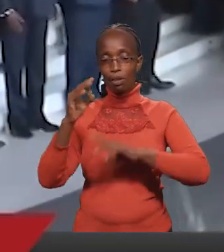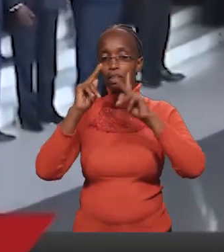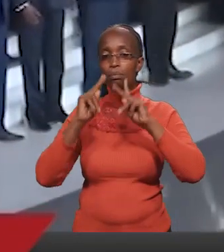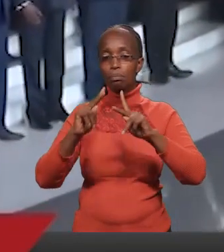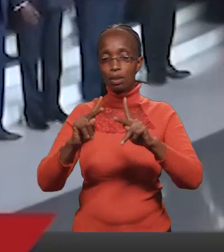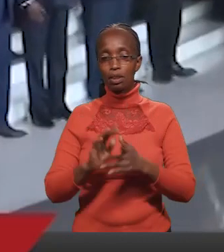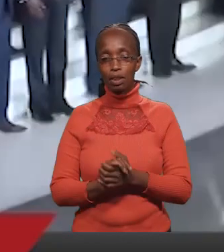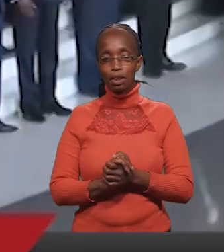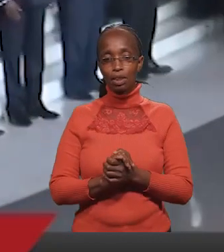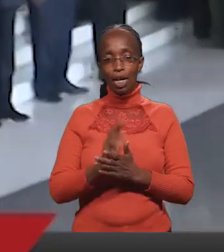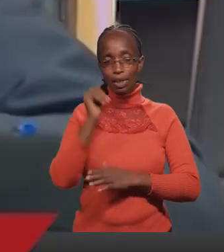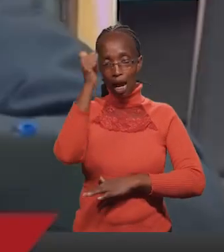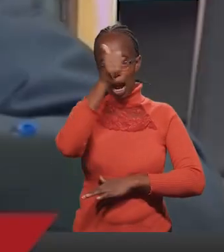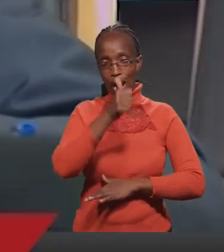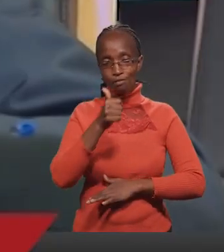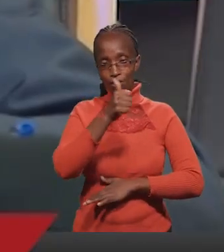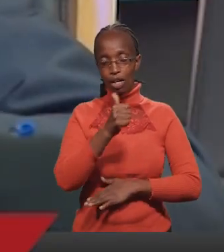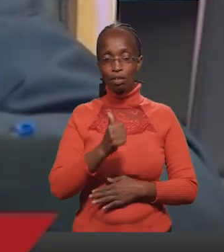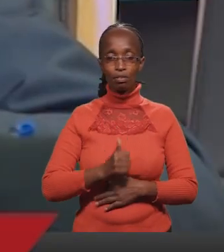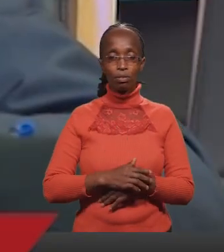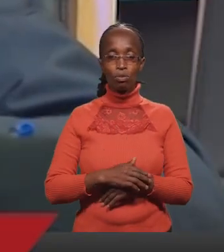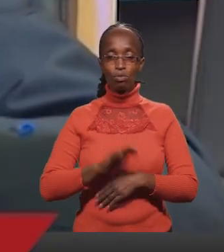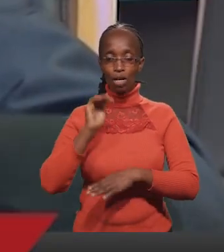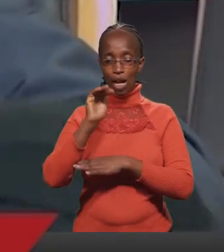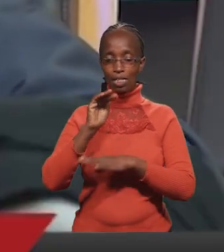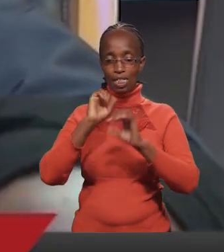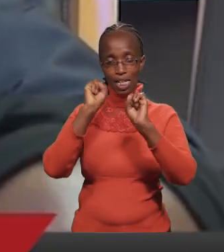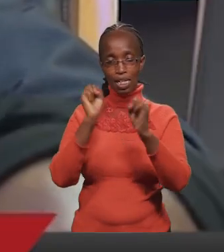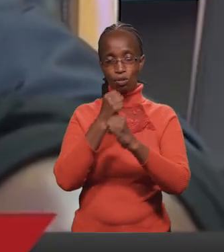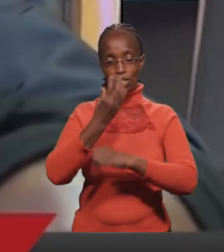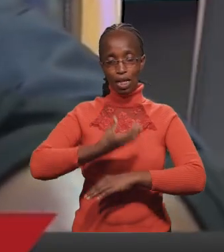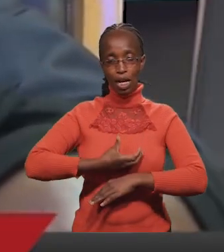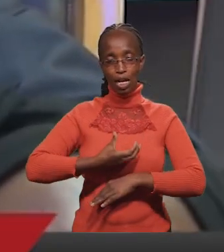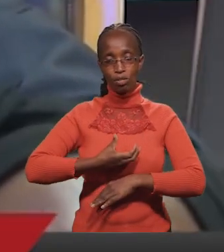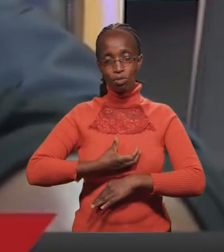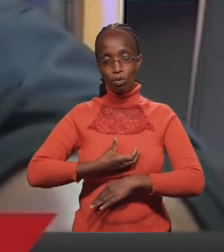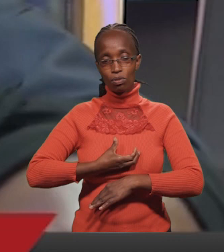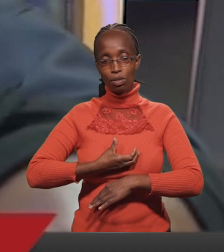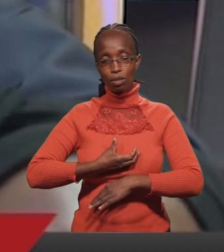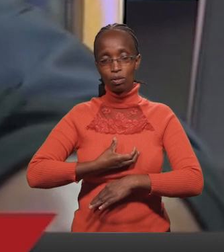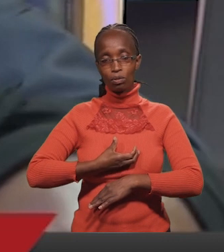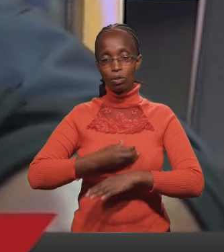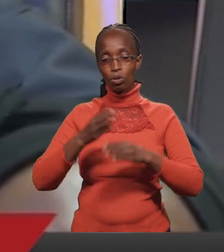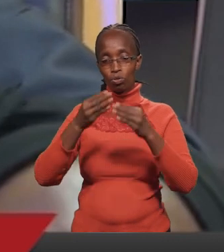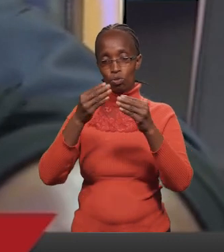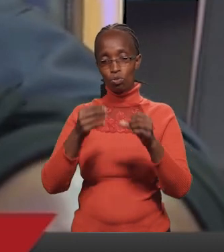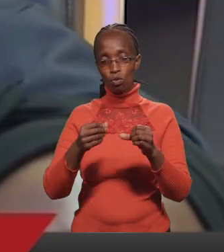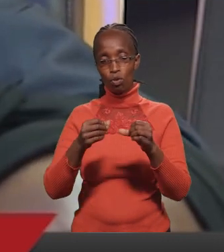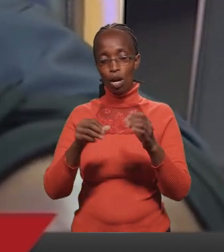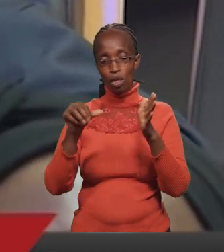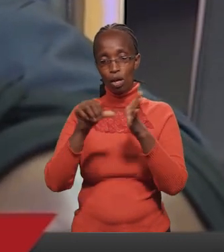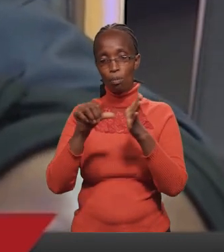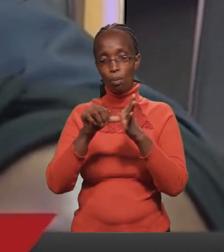amani na usalama wa Afrika. The assembly may wish to request the Peace and Security Council to discharge its mandate on the